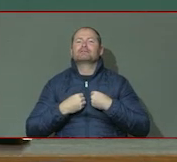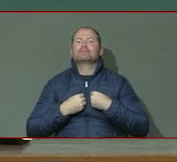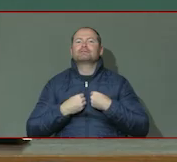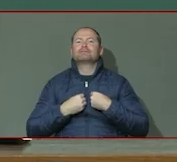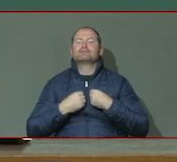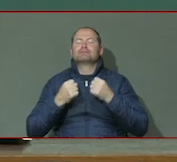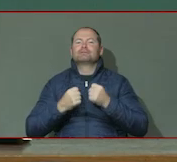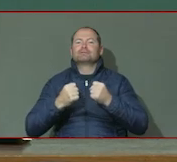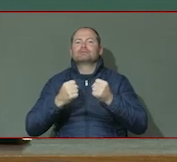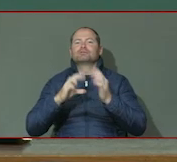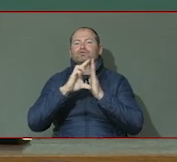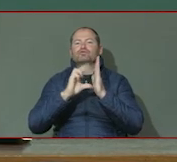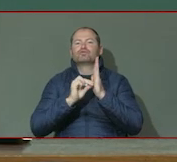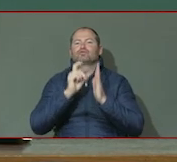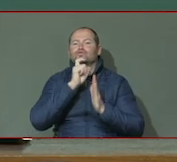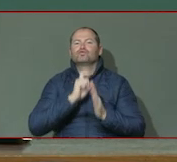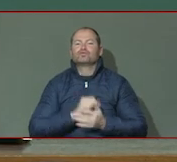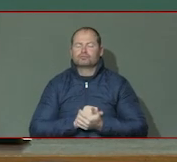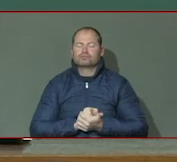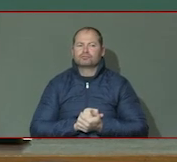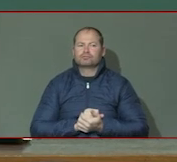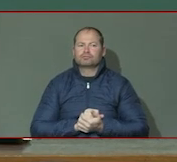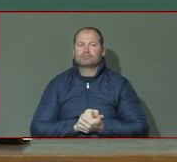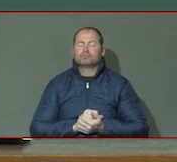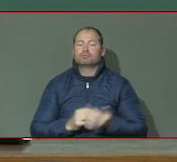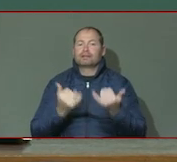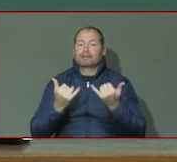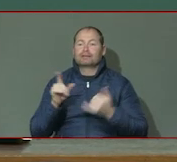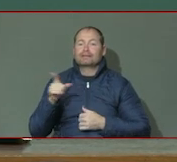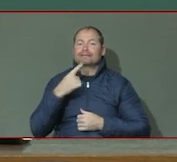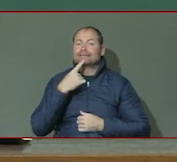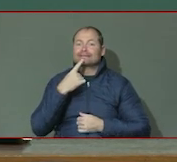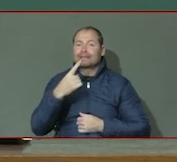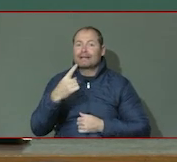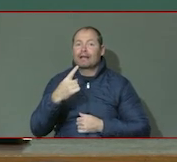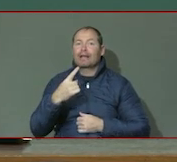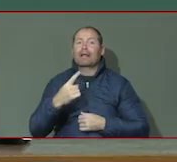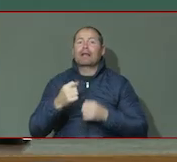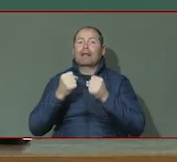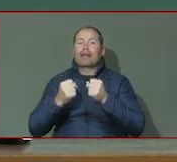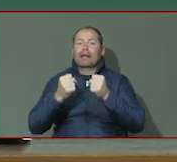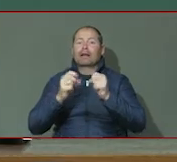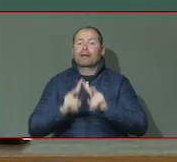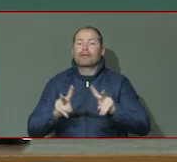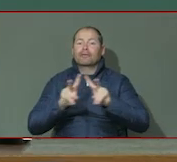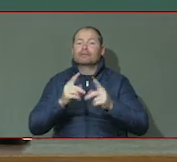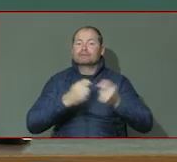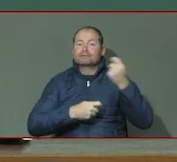if they say it was sold at carrying value, so it was sold for